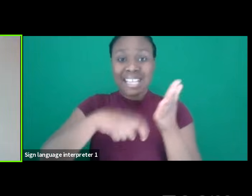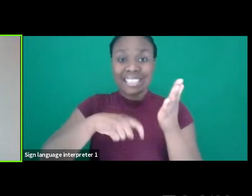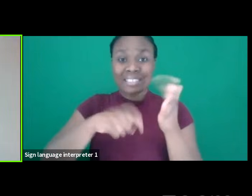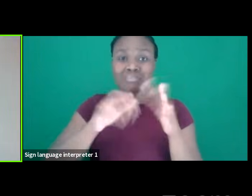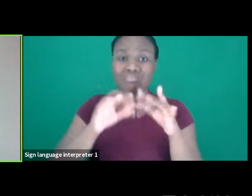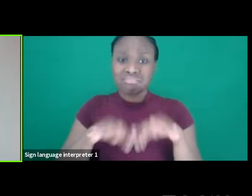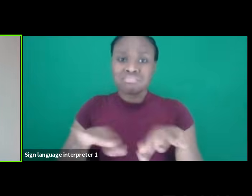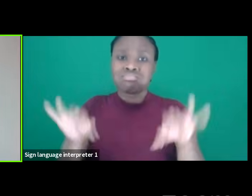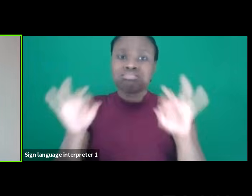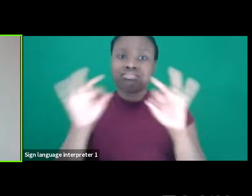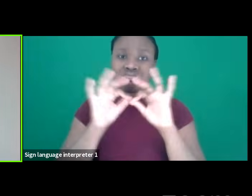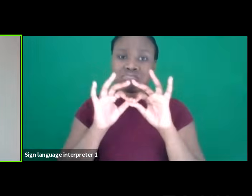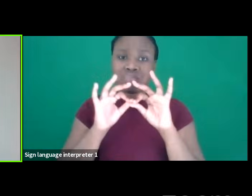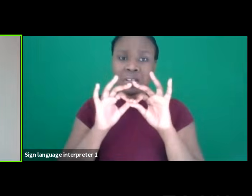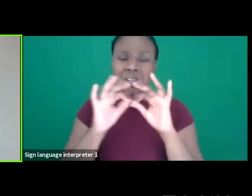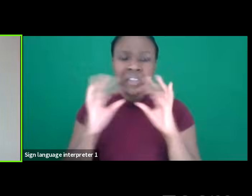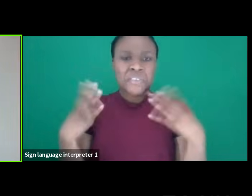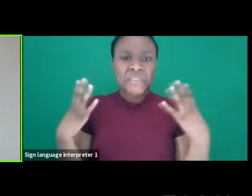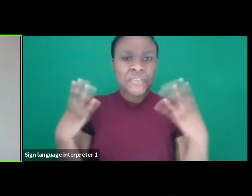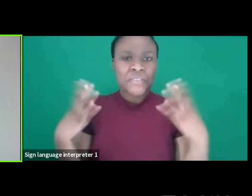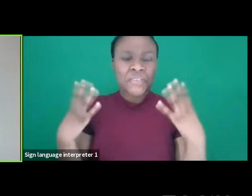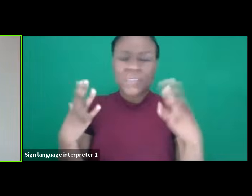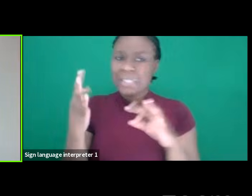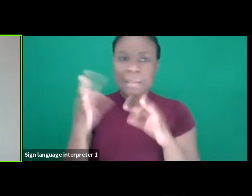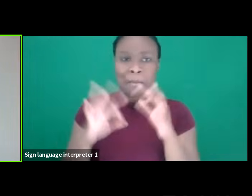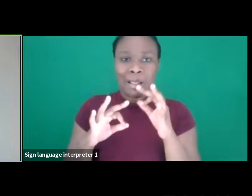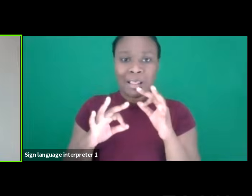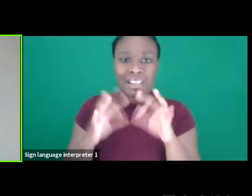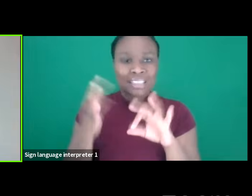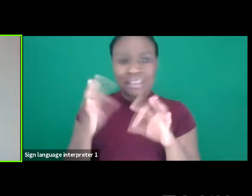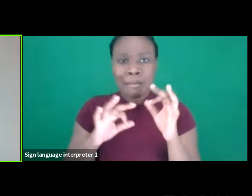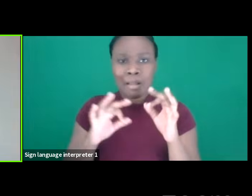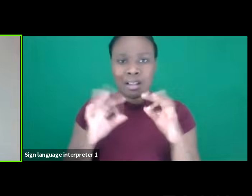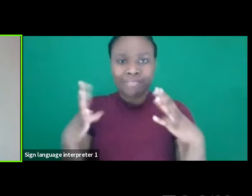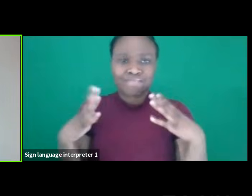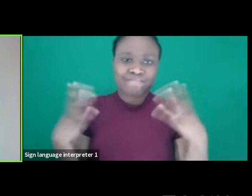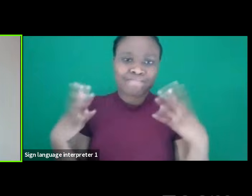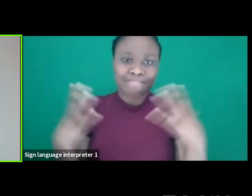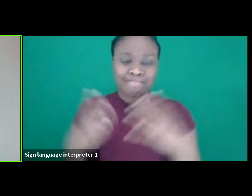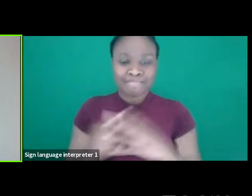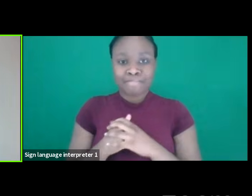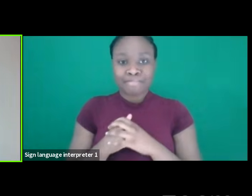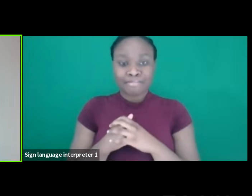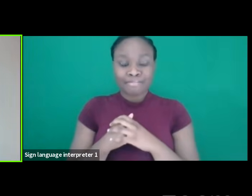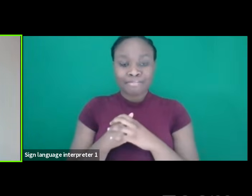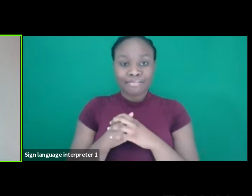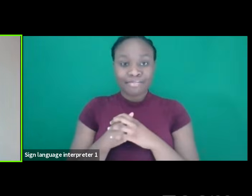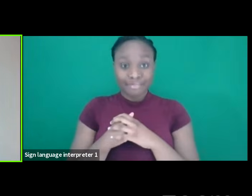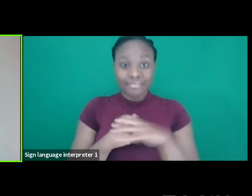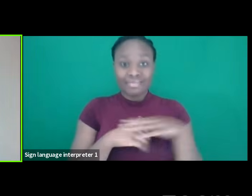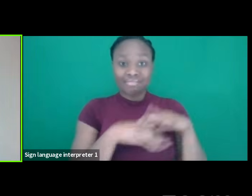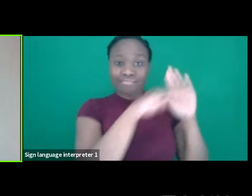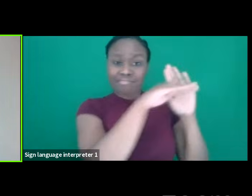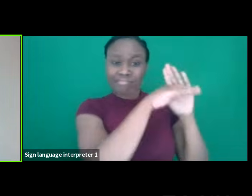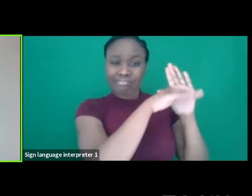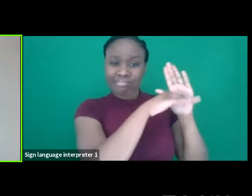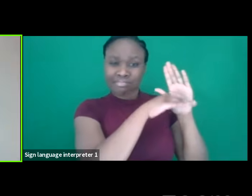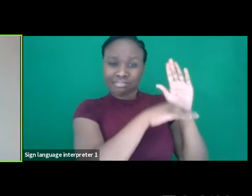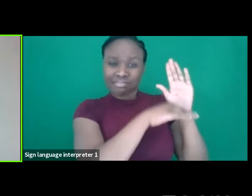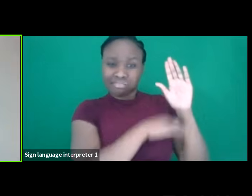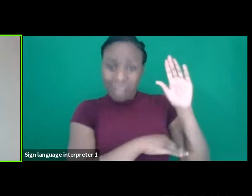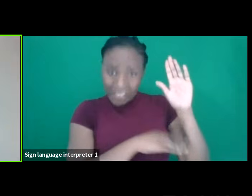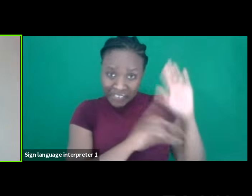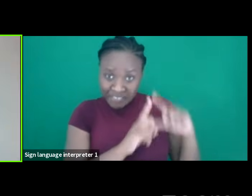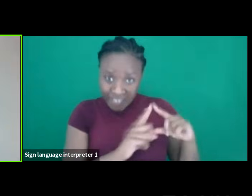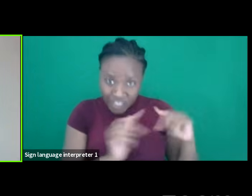matters. It's as simple as that. Plain and simple. At the end of this session, we will also have